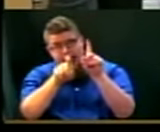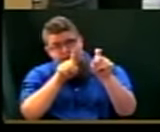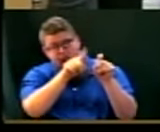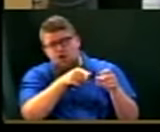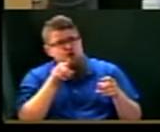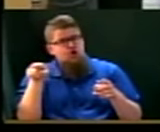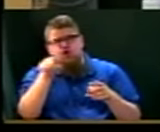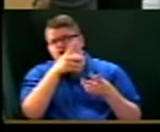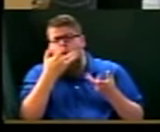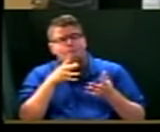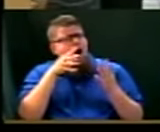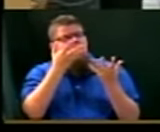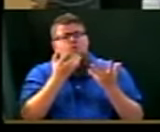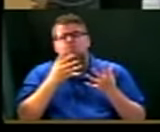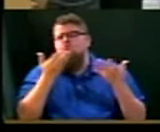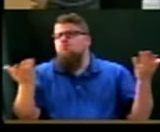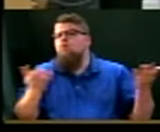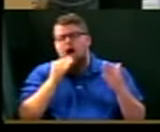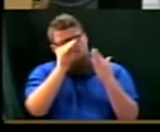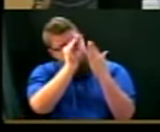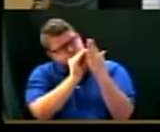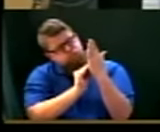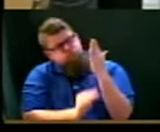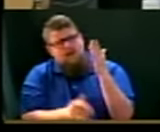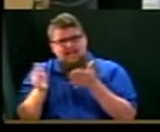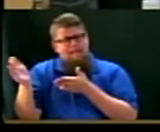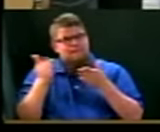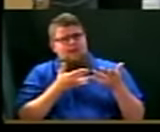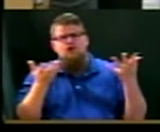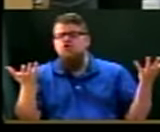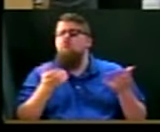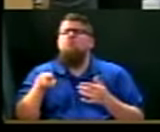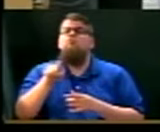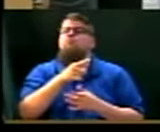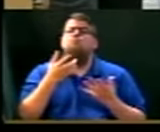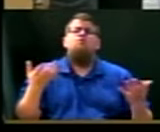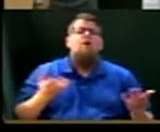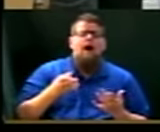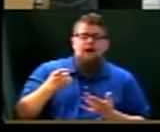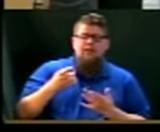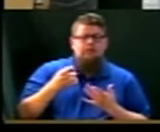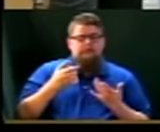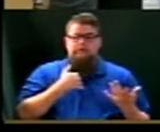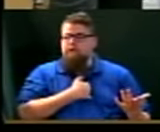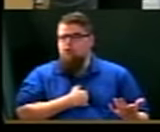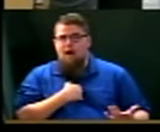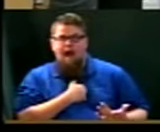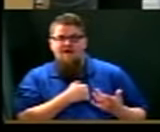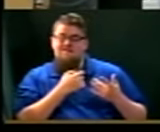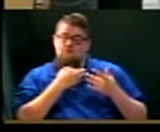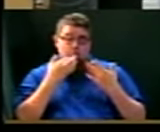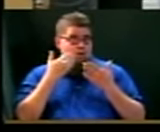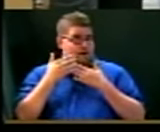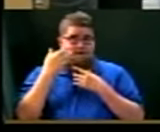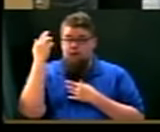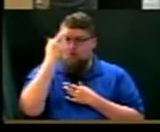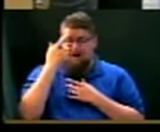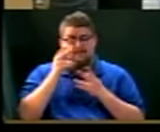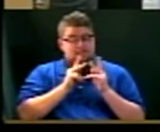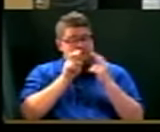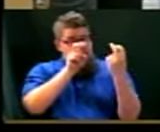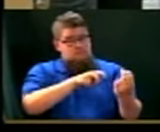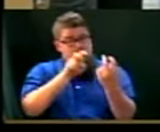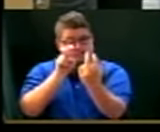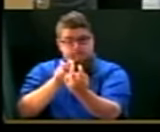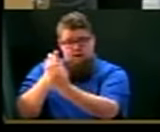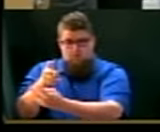this plan. You know, regretfully or for whatever reason, the people that were interviewed,